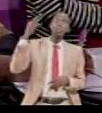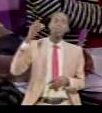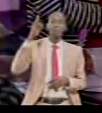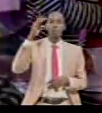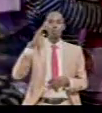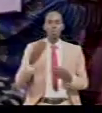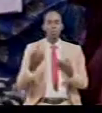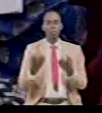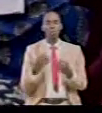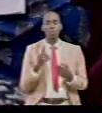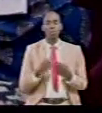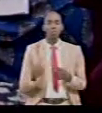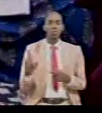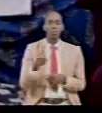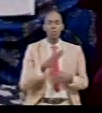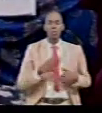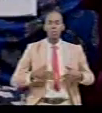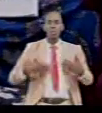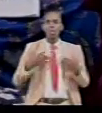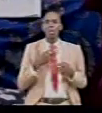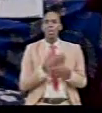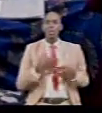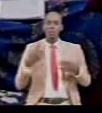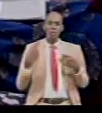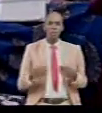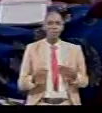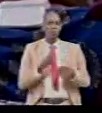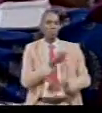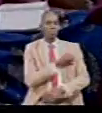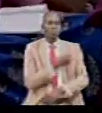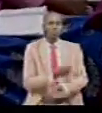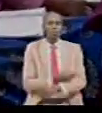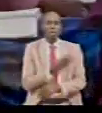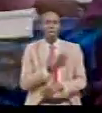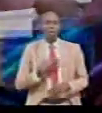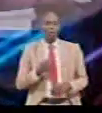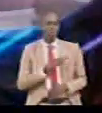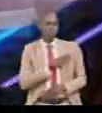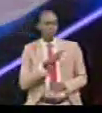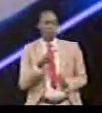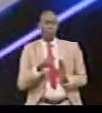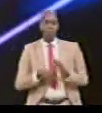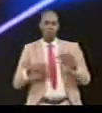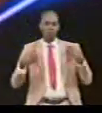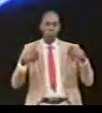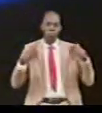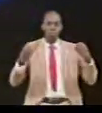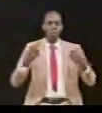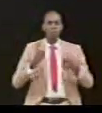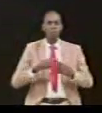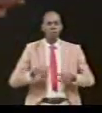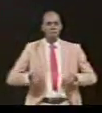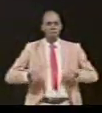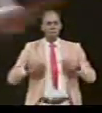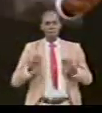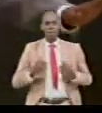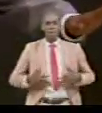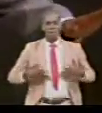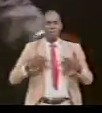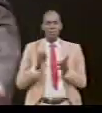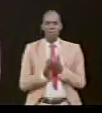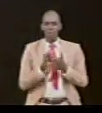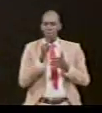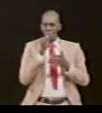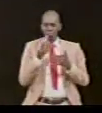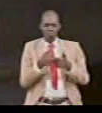your life and the strength and the boldness to live a life that is distinct, a life that is